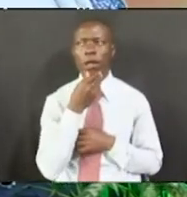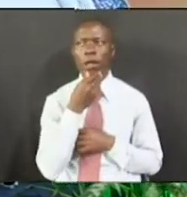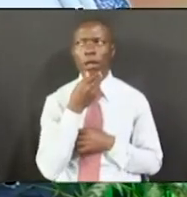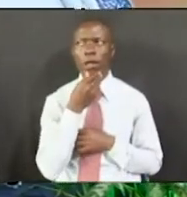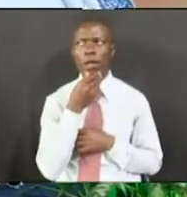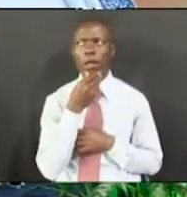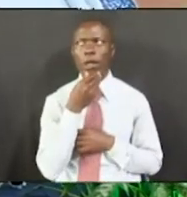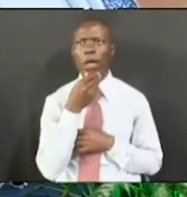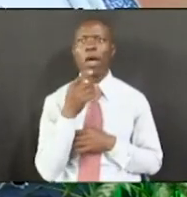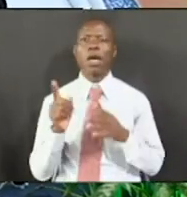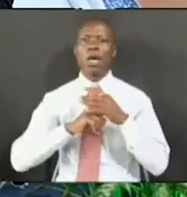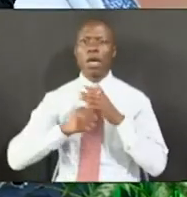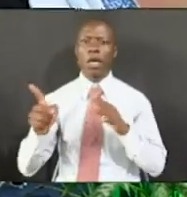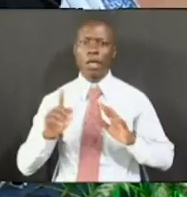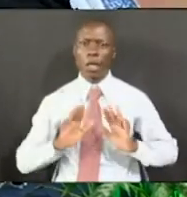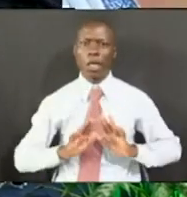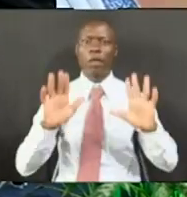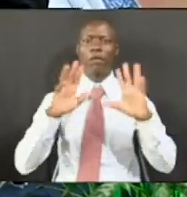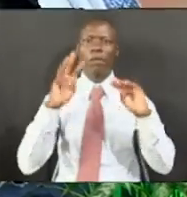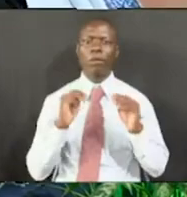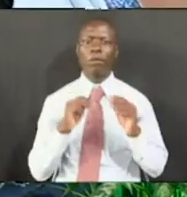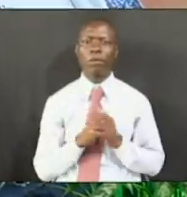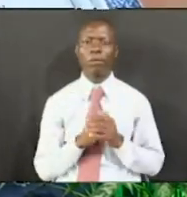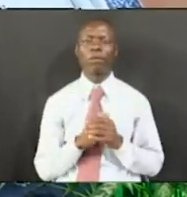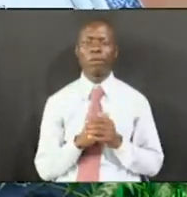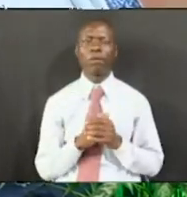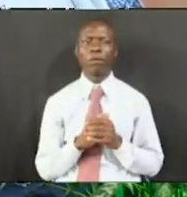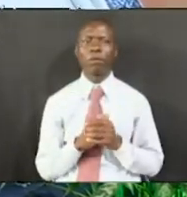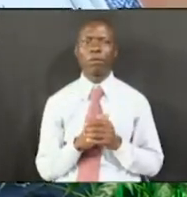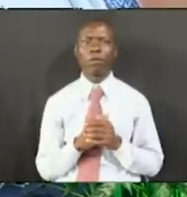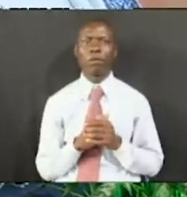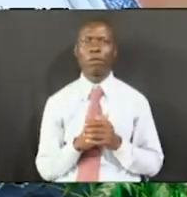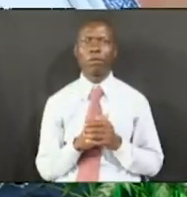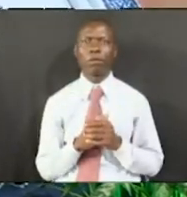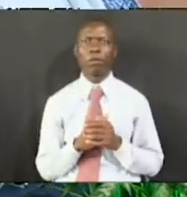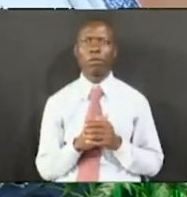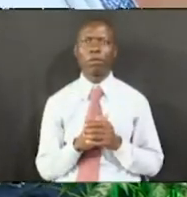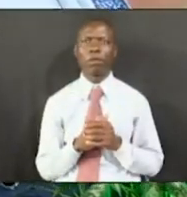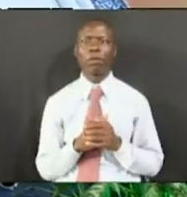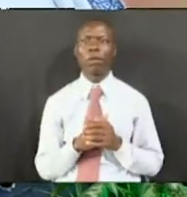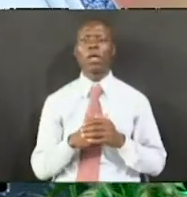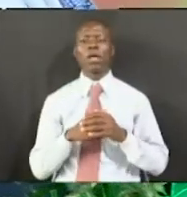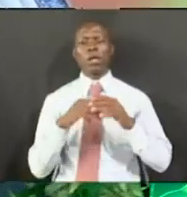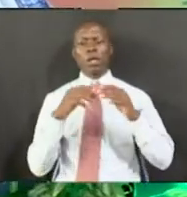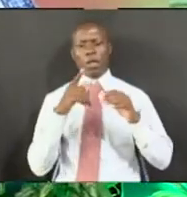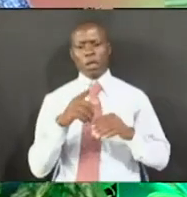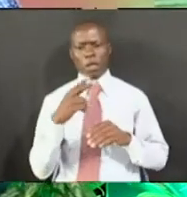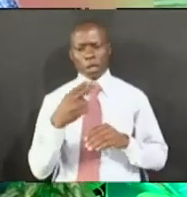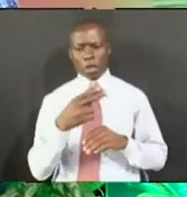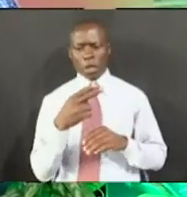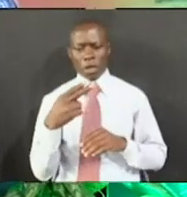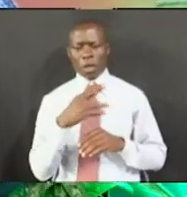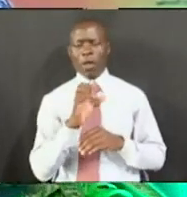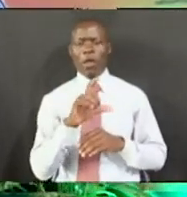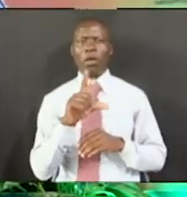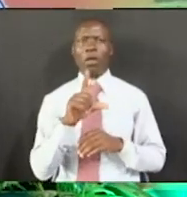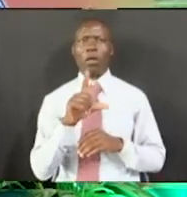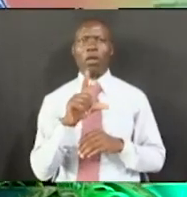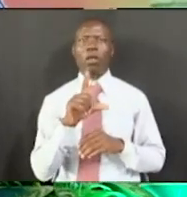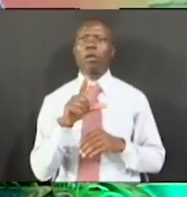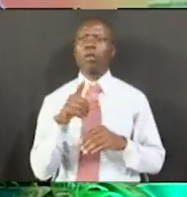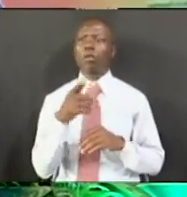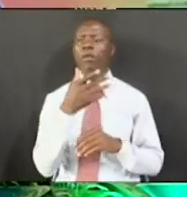ran away and left them. Shamgar. Shamgar was a farmer. Shamgar